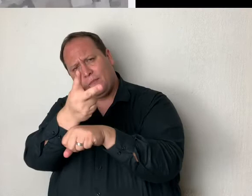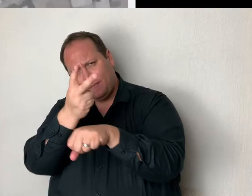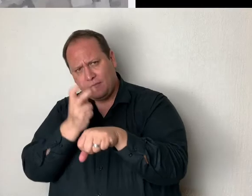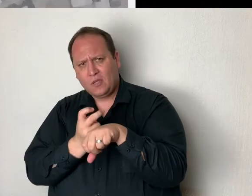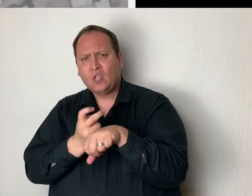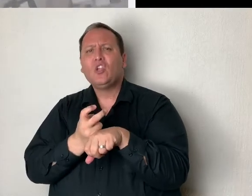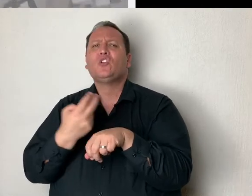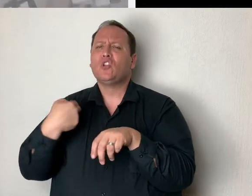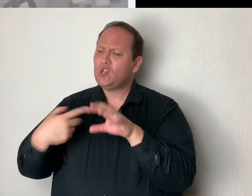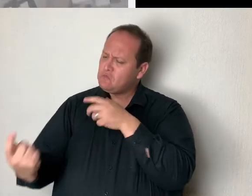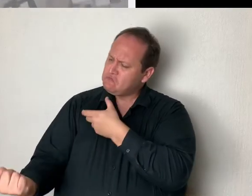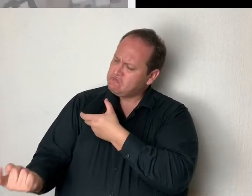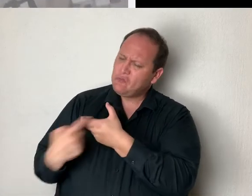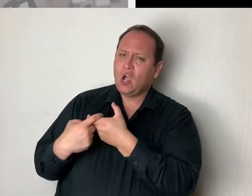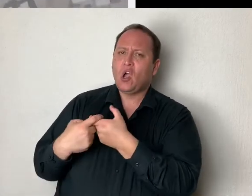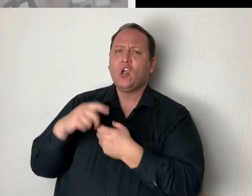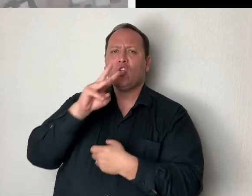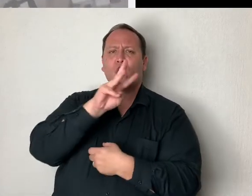at